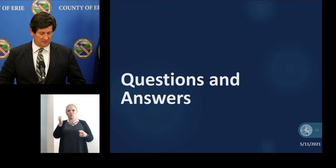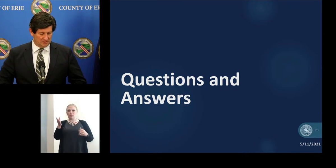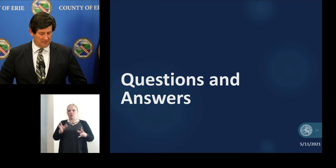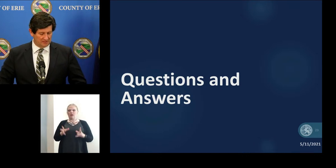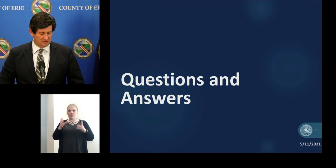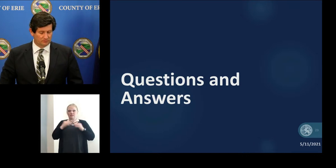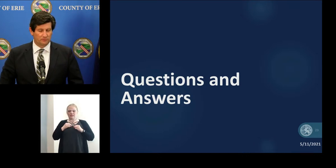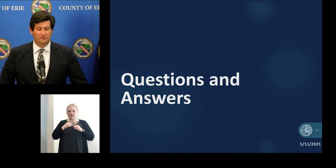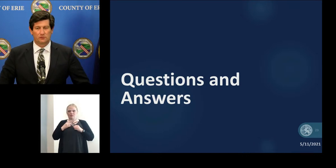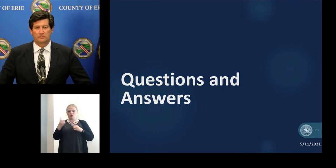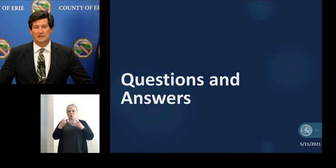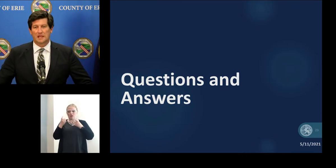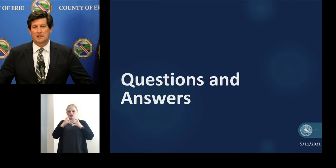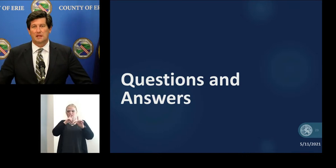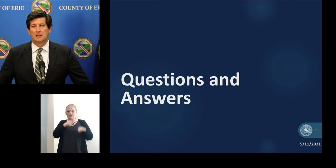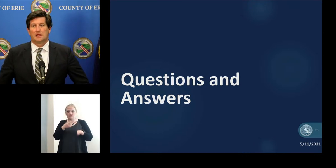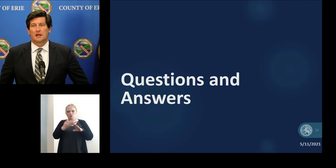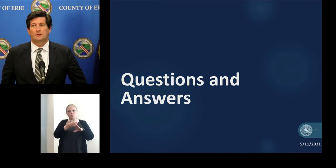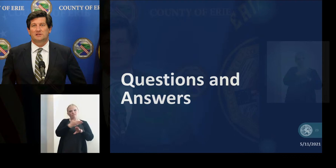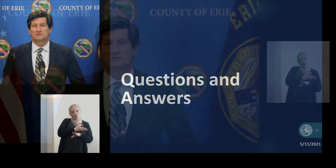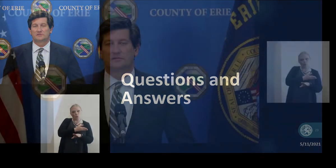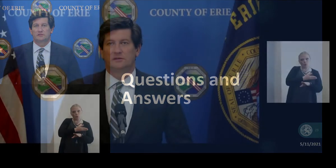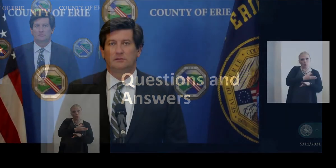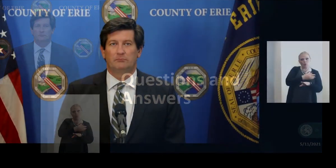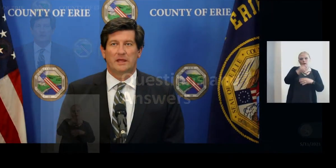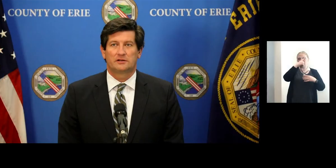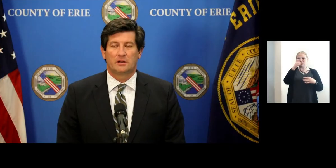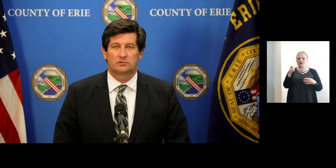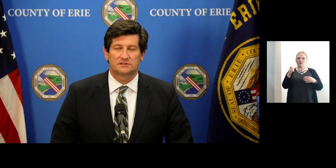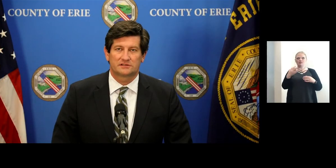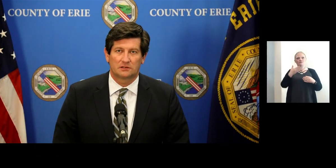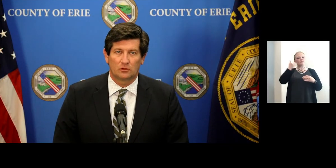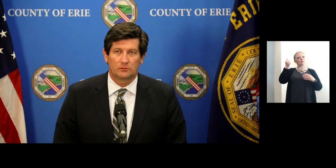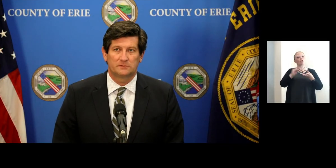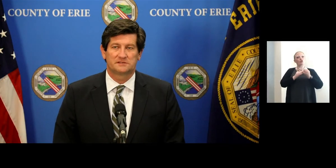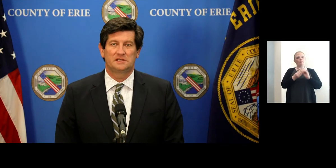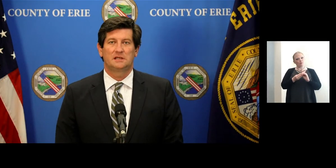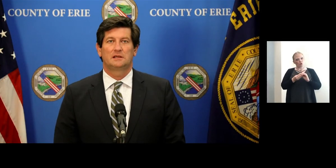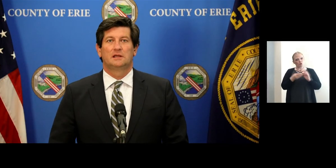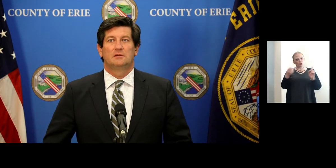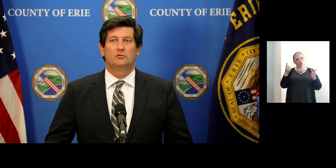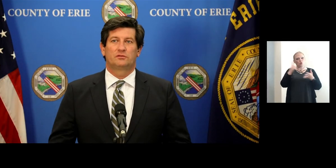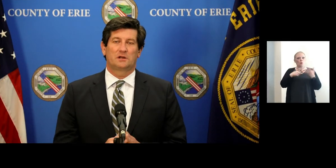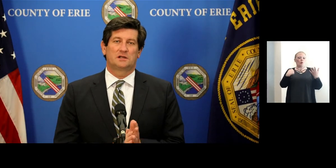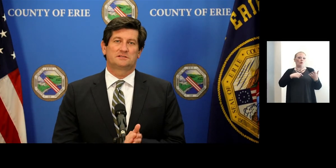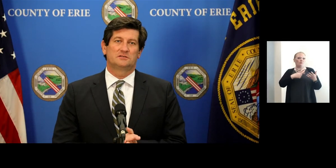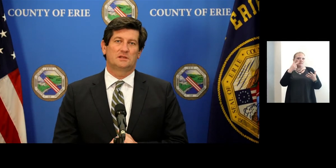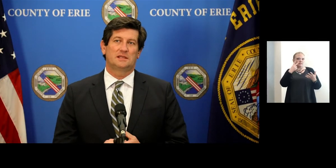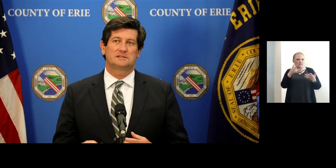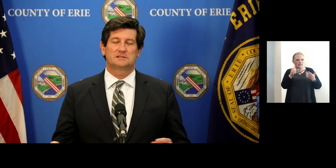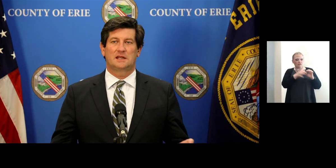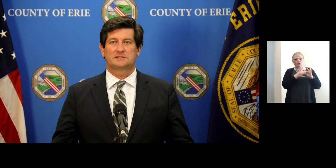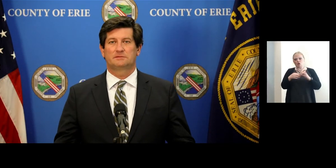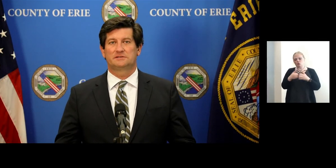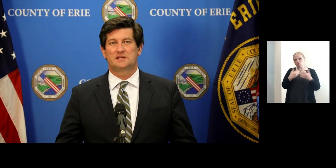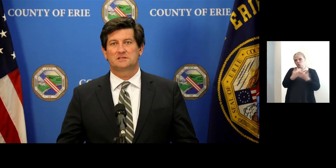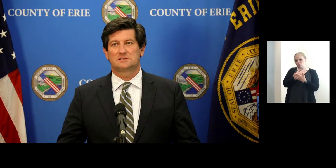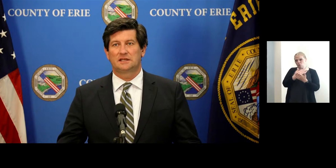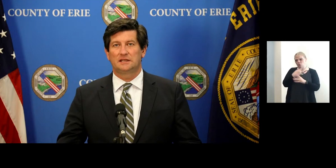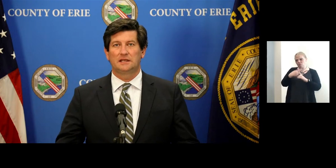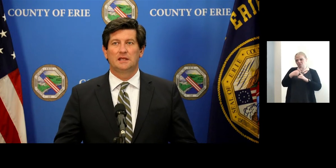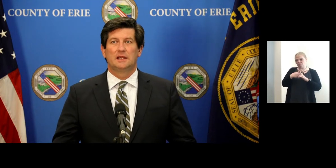to questions and answers. But before we begin, because of the better numbers and what we've been seeing with regards to new cases and